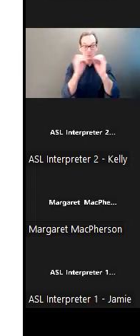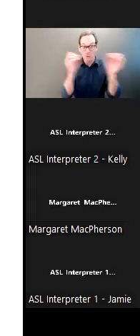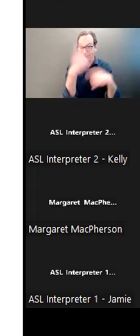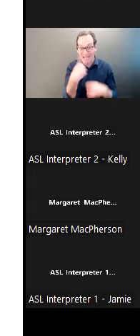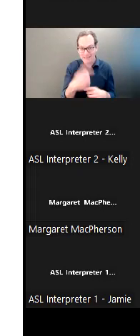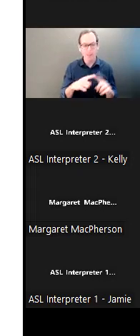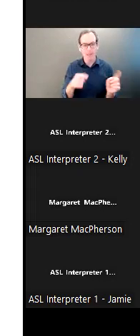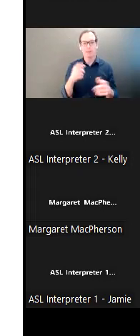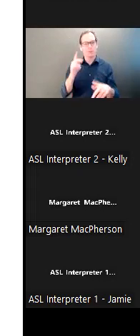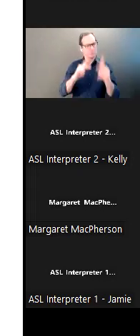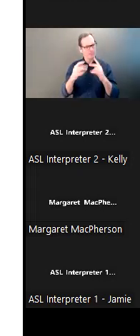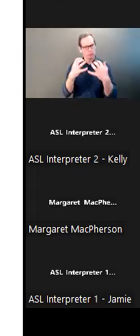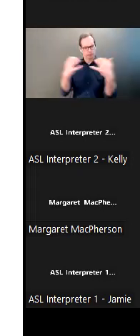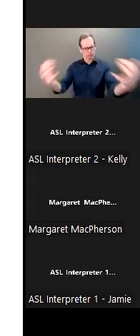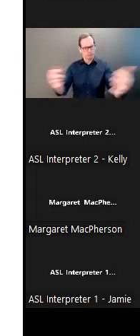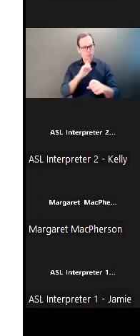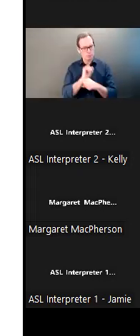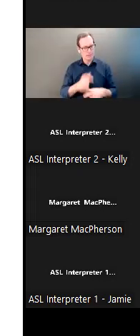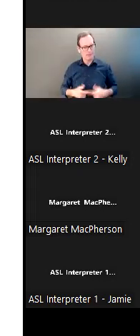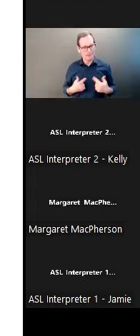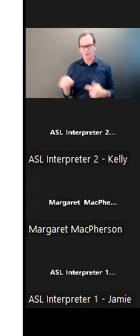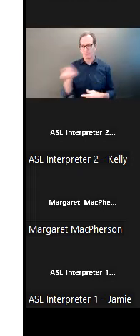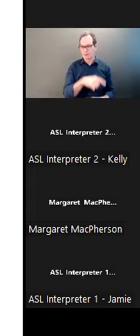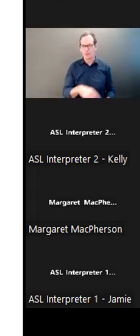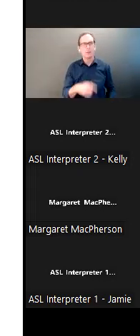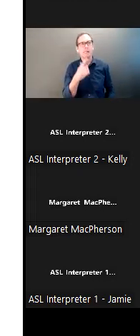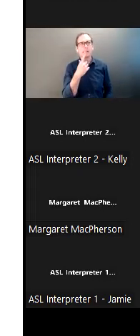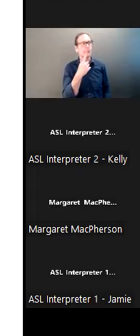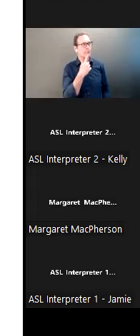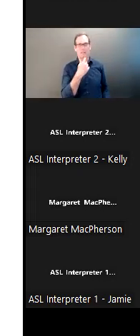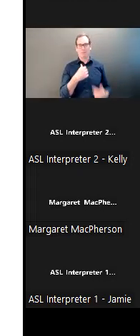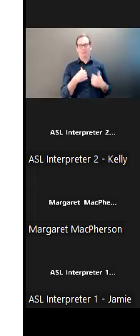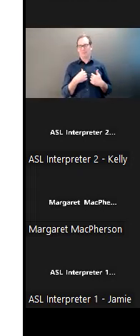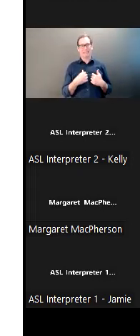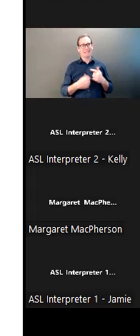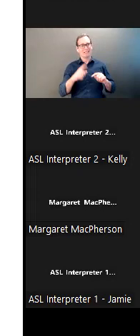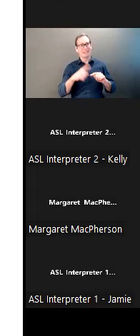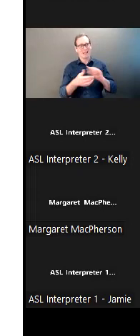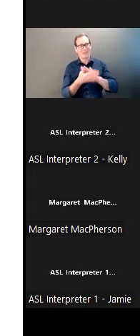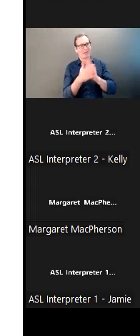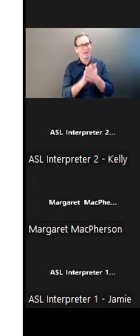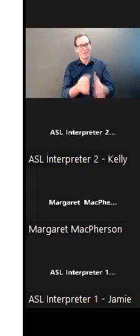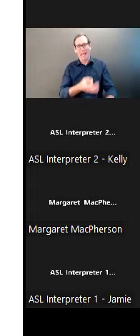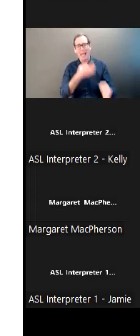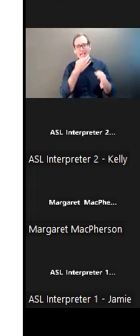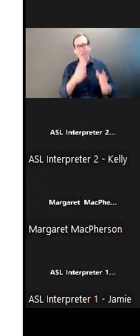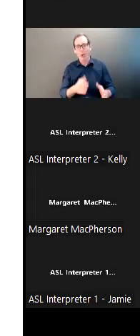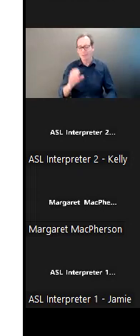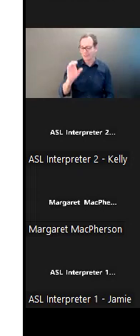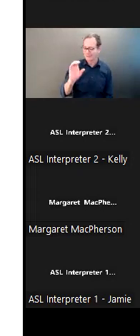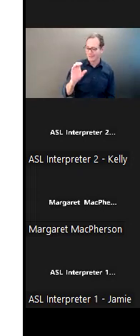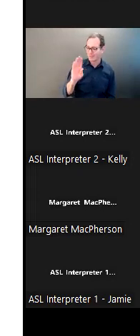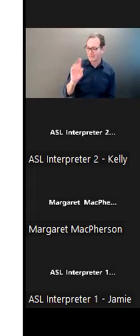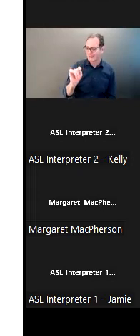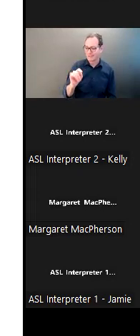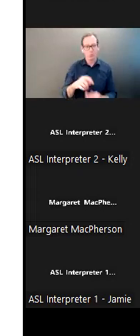people think they have to become trauma experts or experts in cognitive behavioral therapy or specific treatments to be able